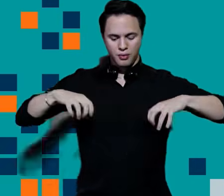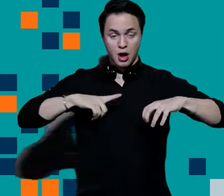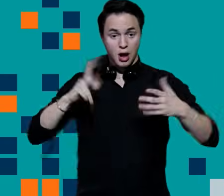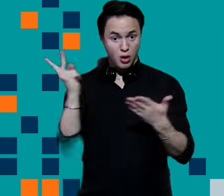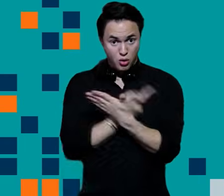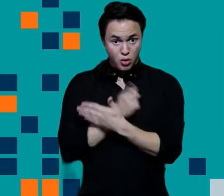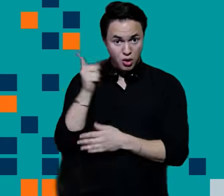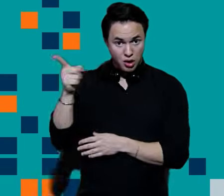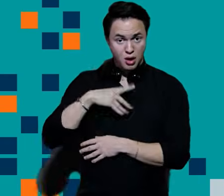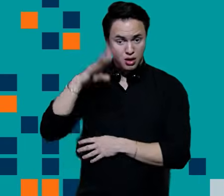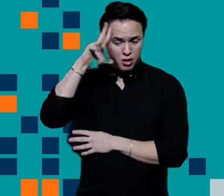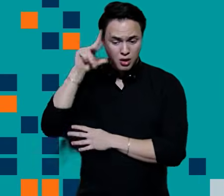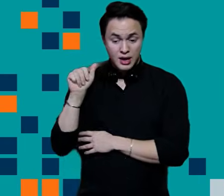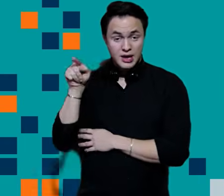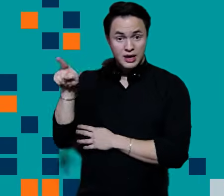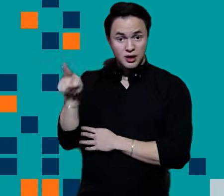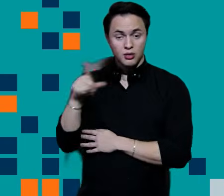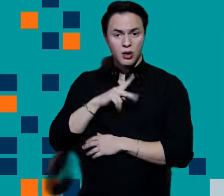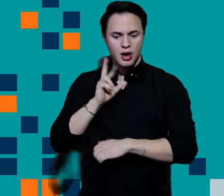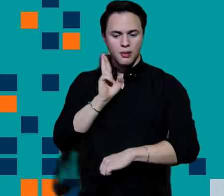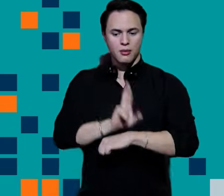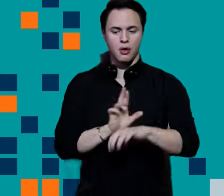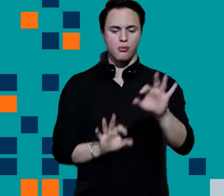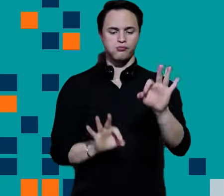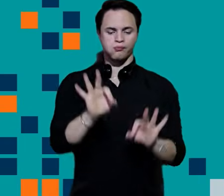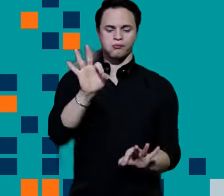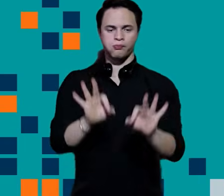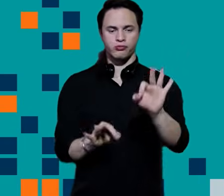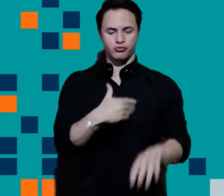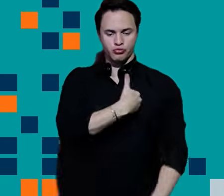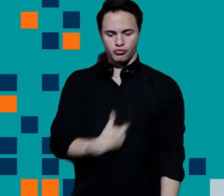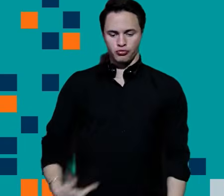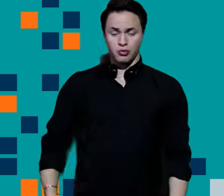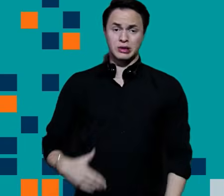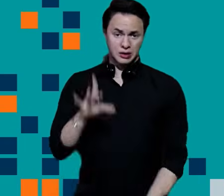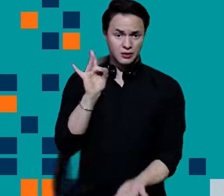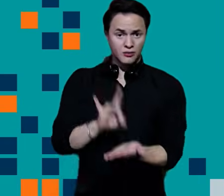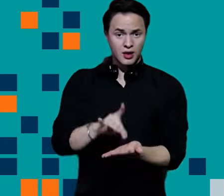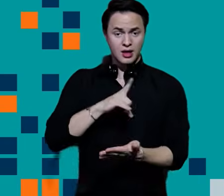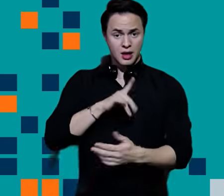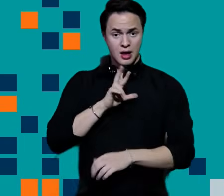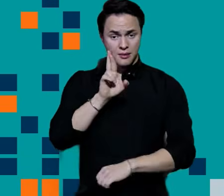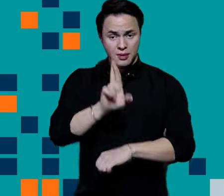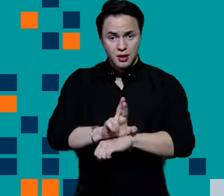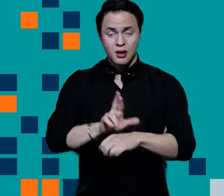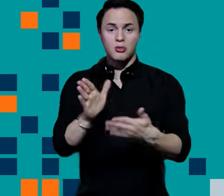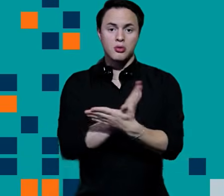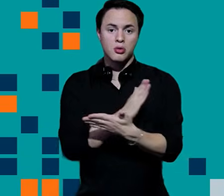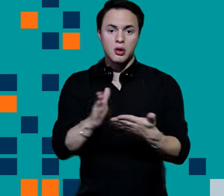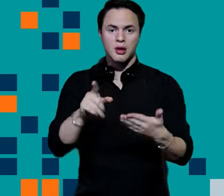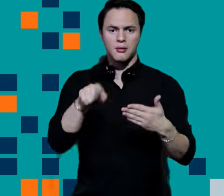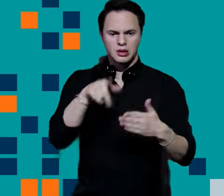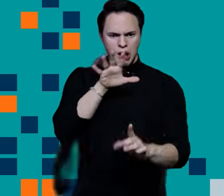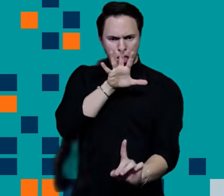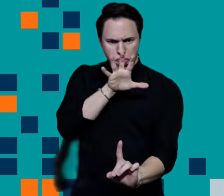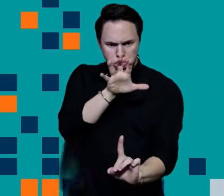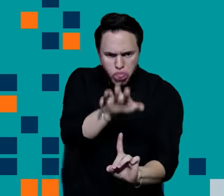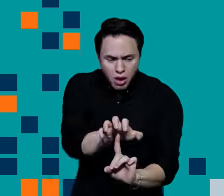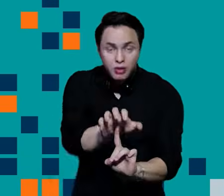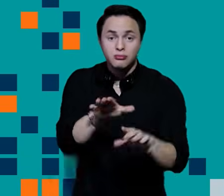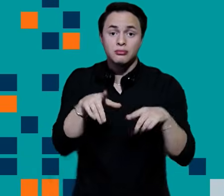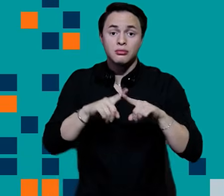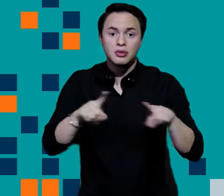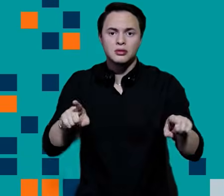this thing doesn't represent order and good government. In fact, it represents to me oppression. But it's the same